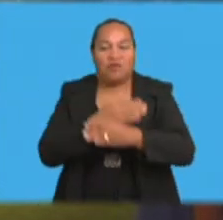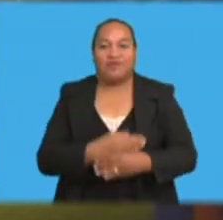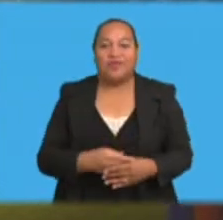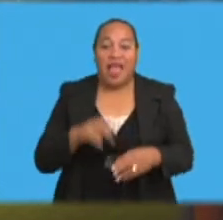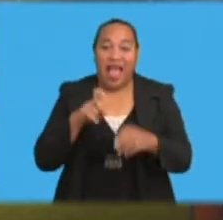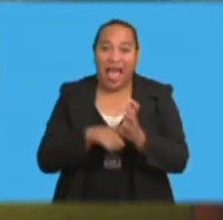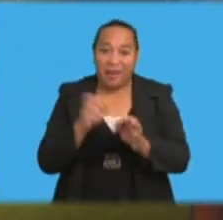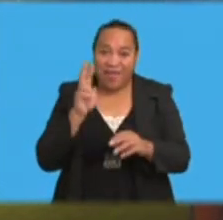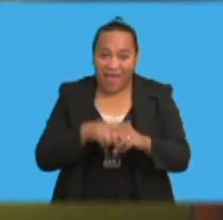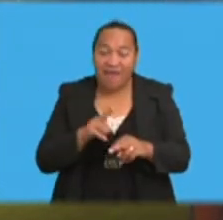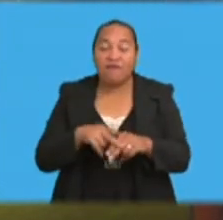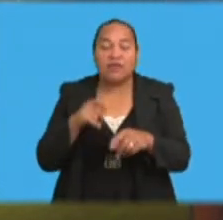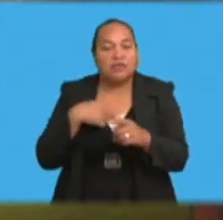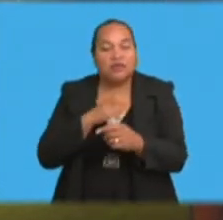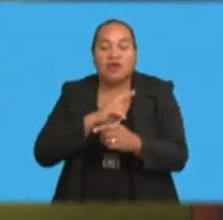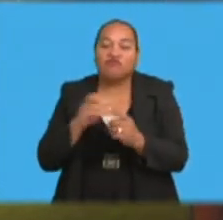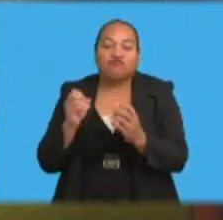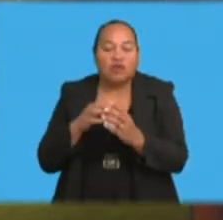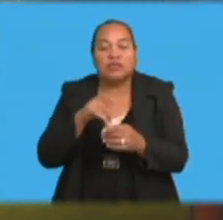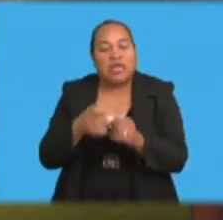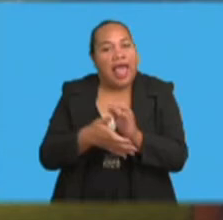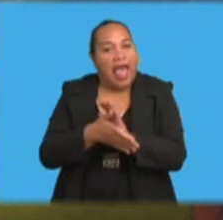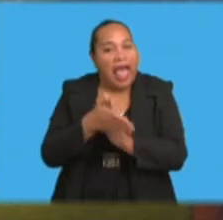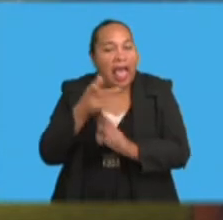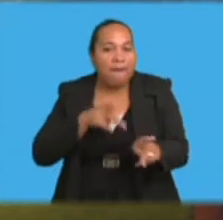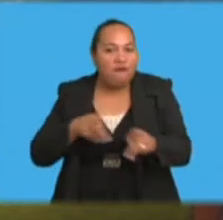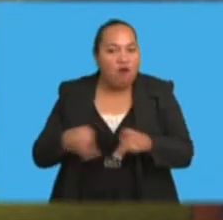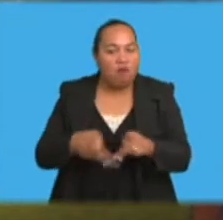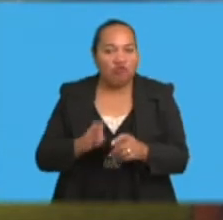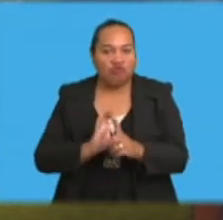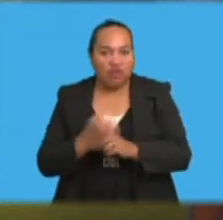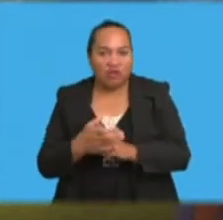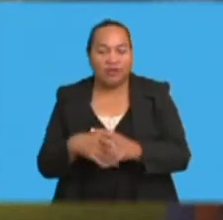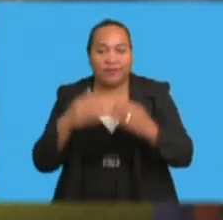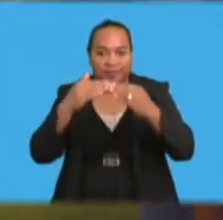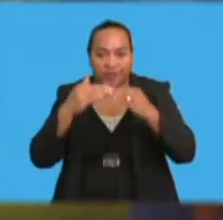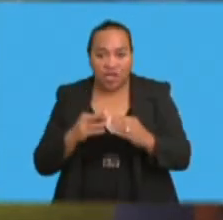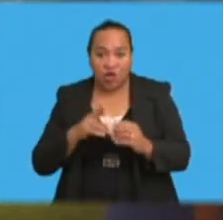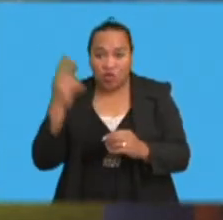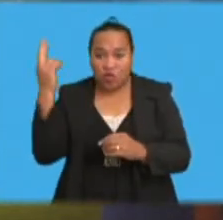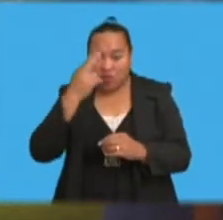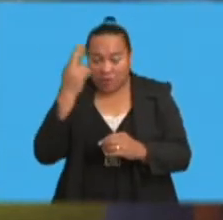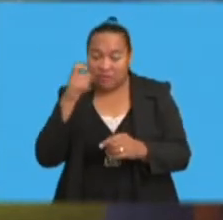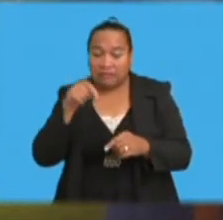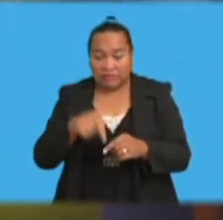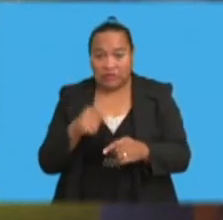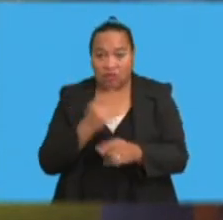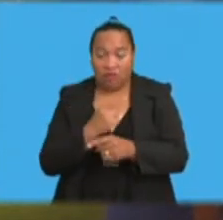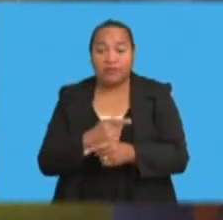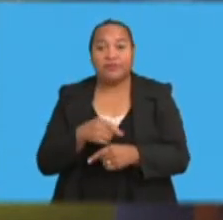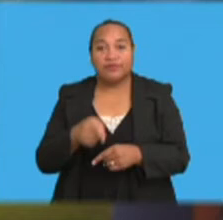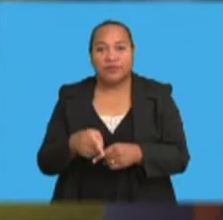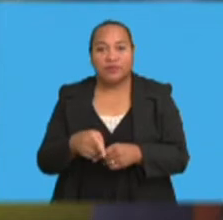that values and cultivates a high-performance culture. Risk management and communications, Madam Speaker. Madam Speaker, the RBF